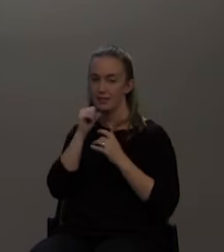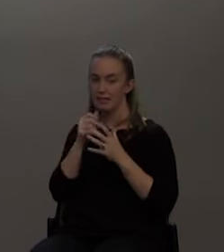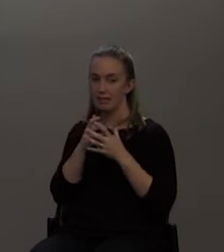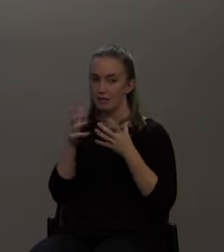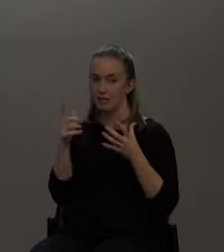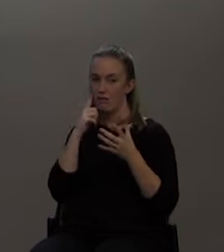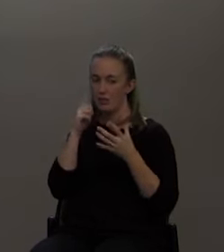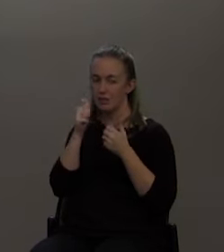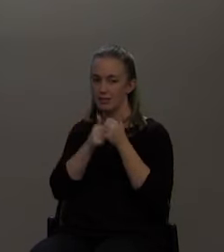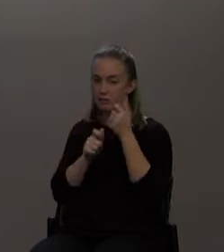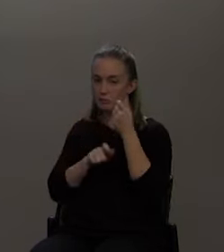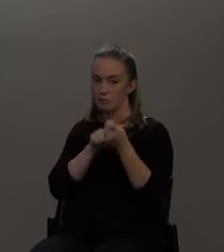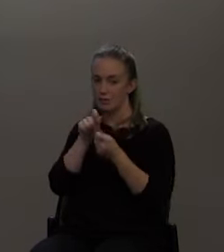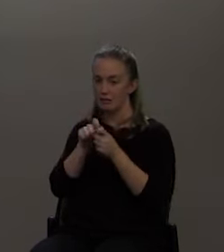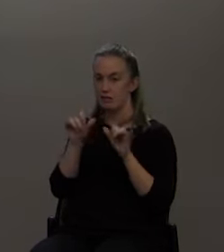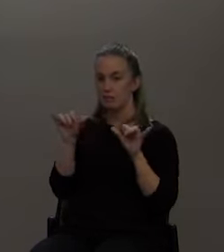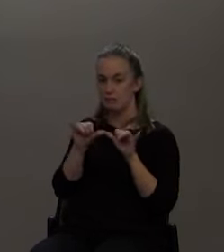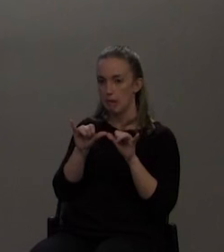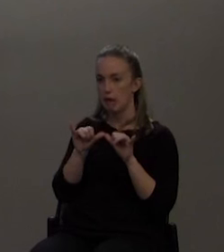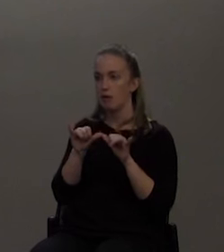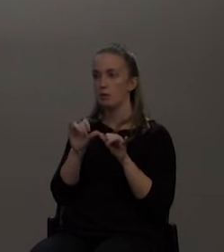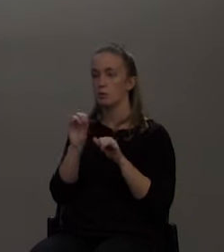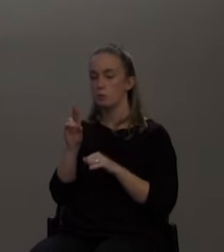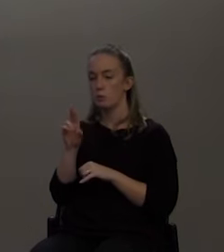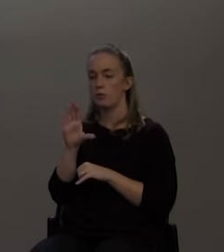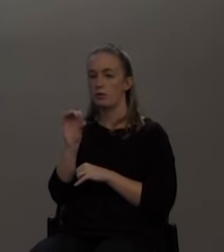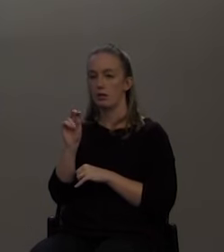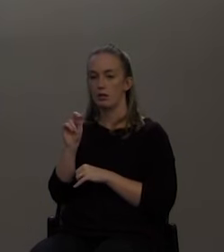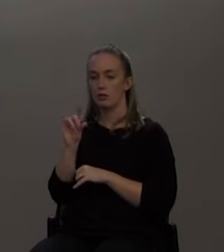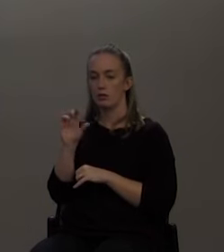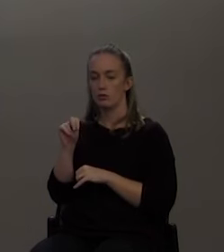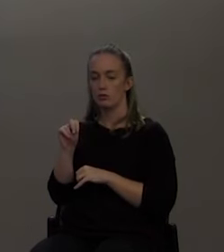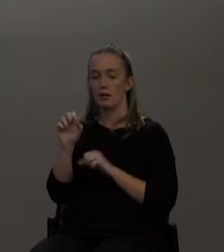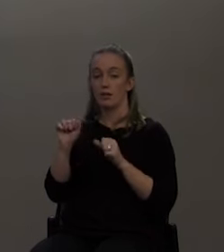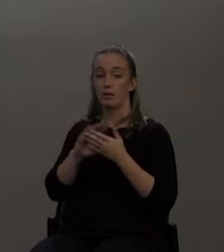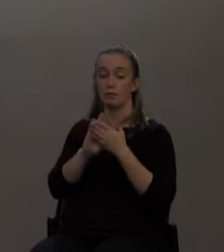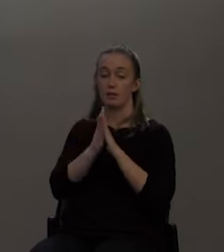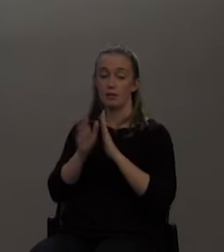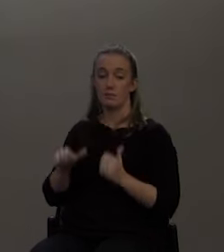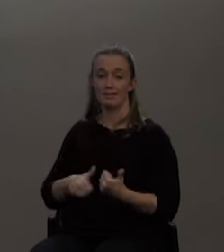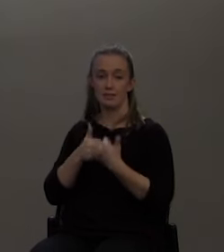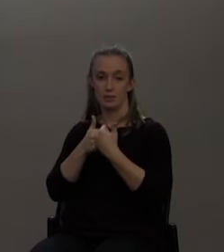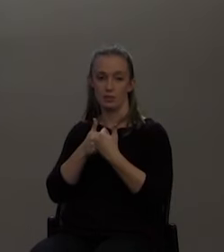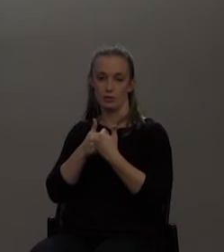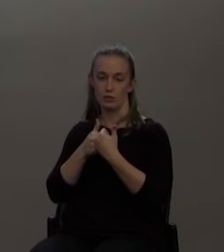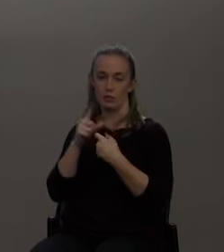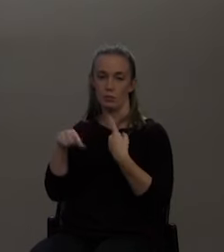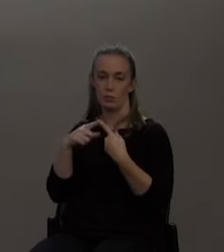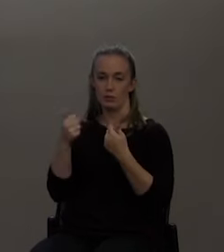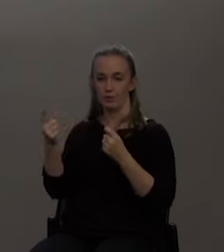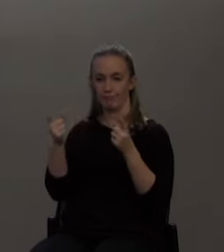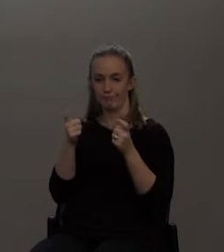given particular market or size or condition, it can be very, very challenging from a recruitment standpoint.